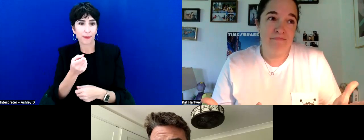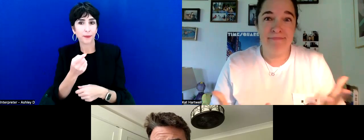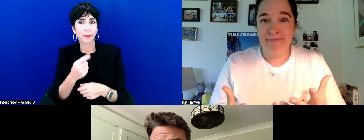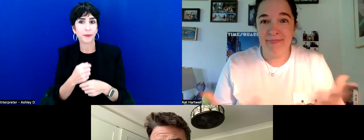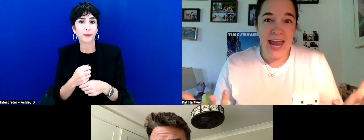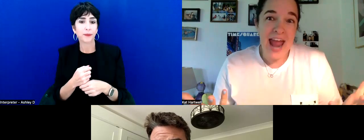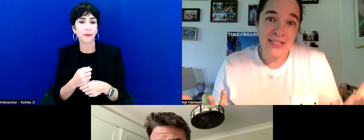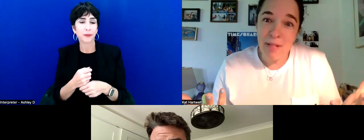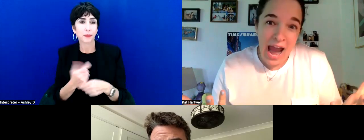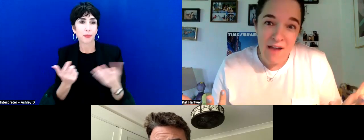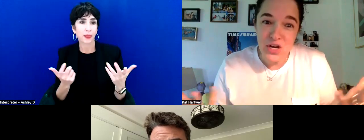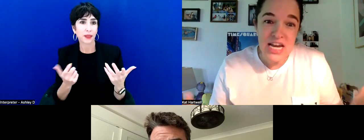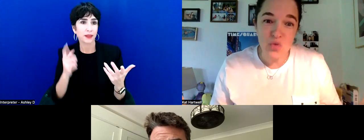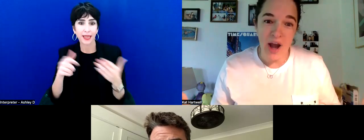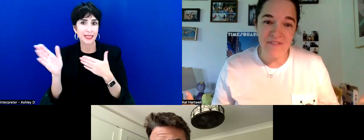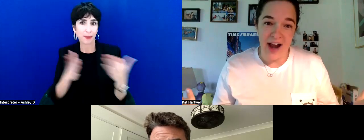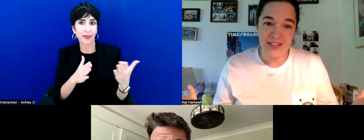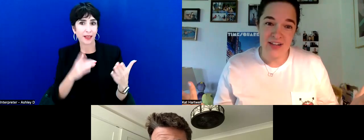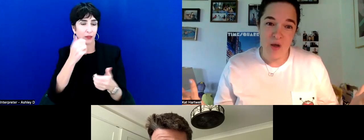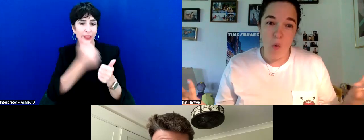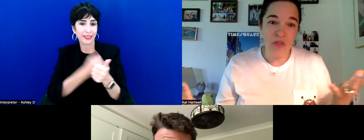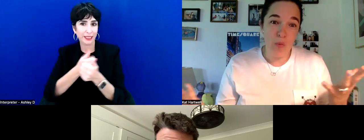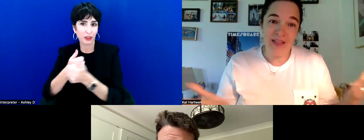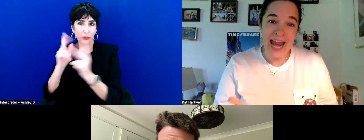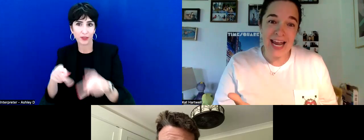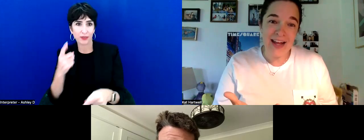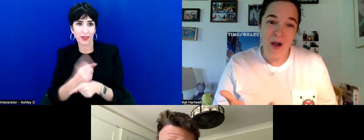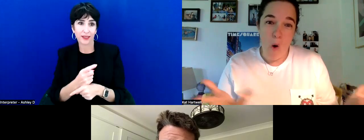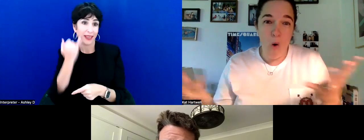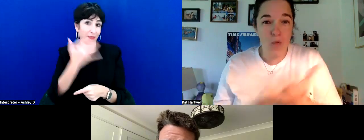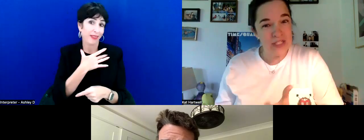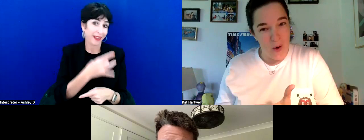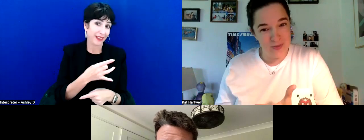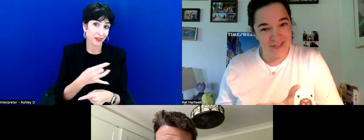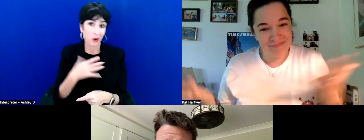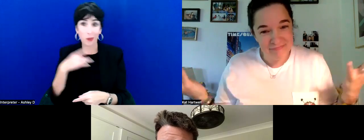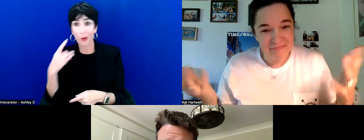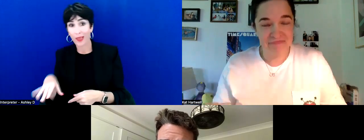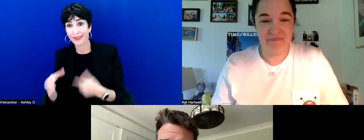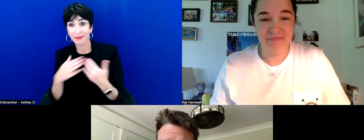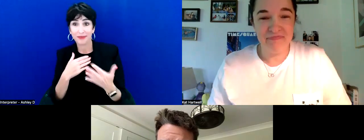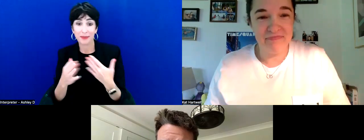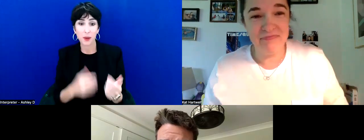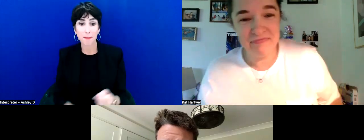because He has Yeah, a plan for each one of us, whether we like it or we don't.